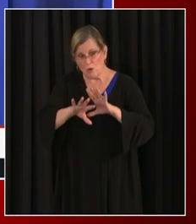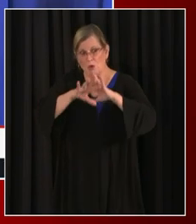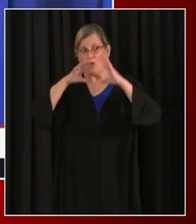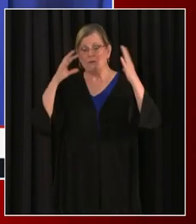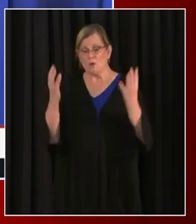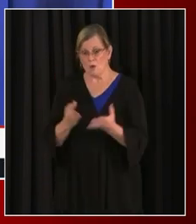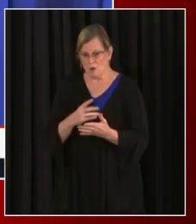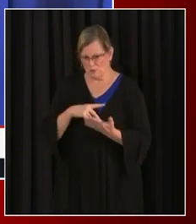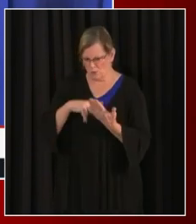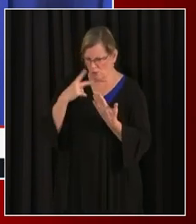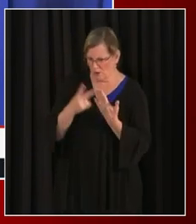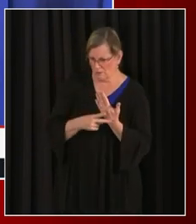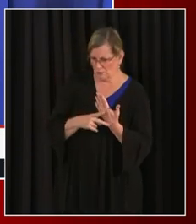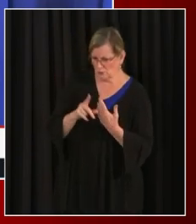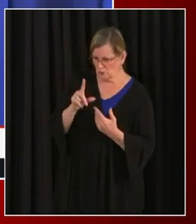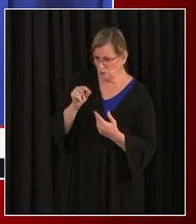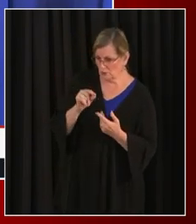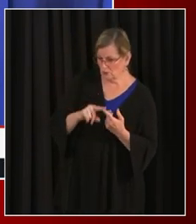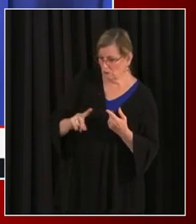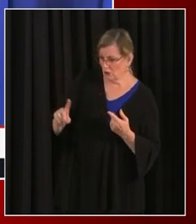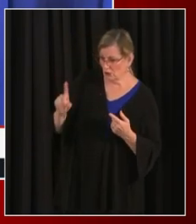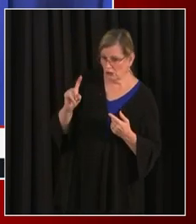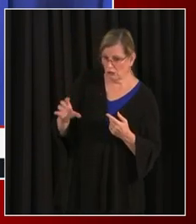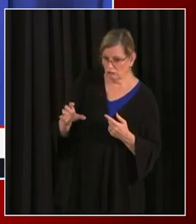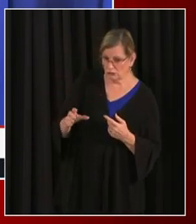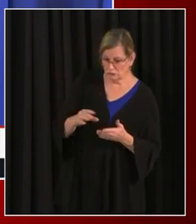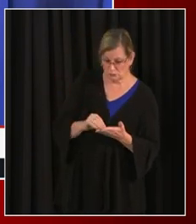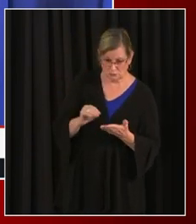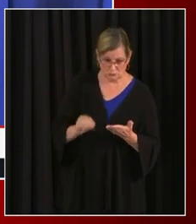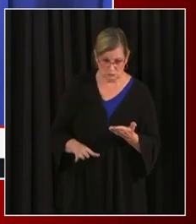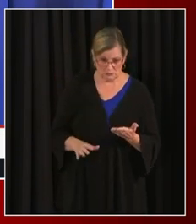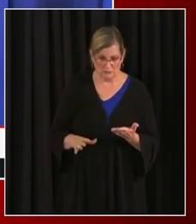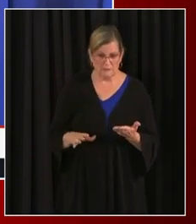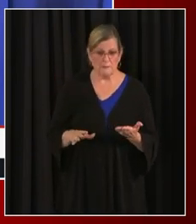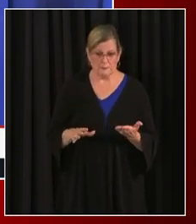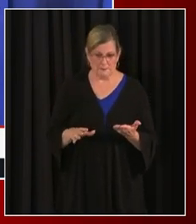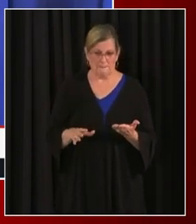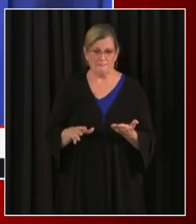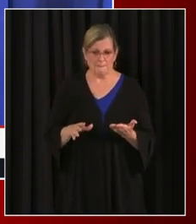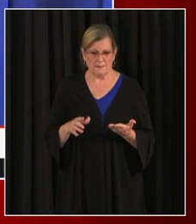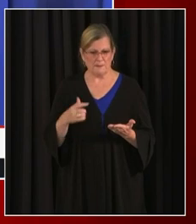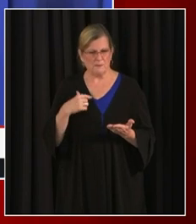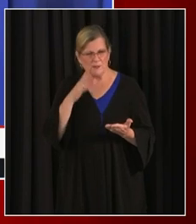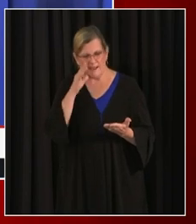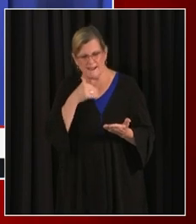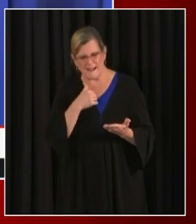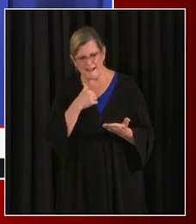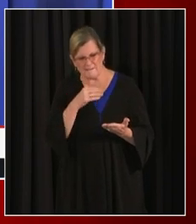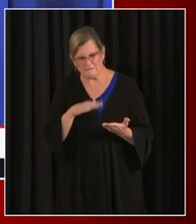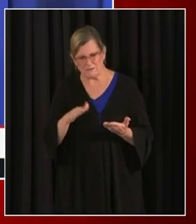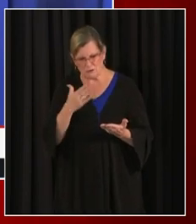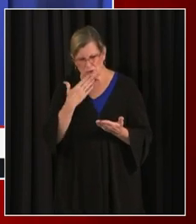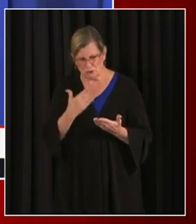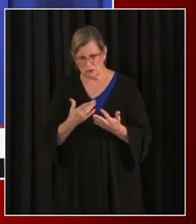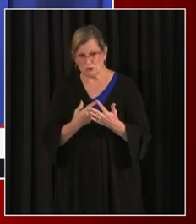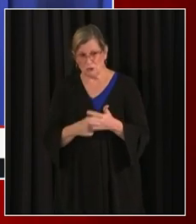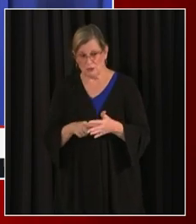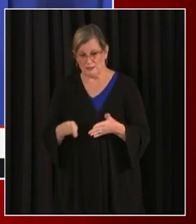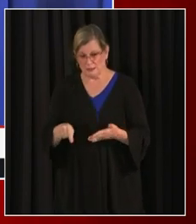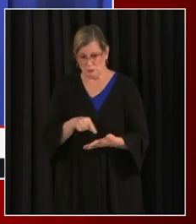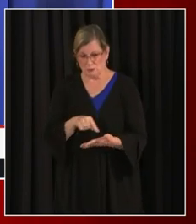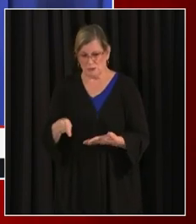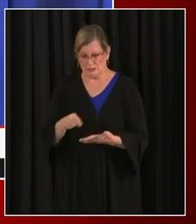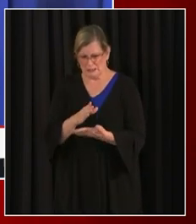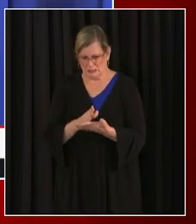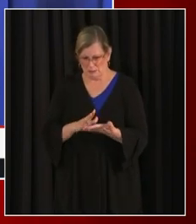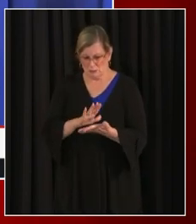anywhere between 20 to 100 students. We'll have a slate of schools that will start this week, and then we have some schools